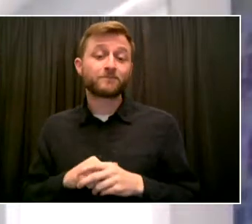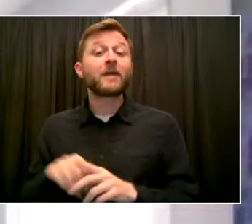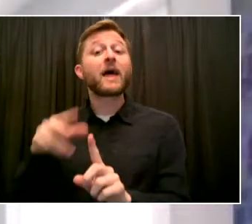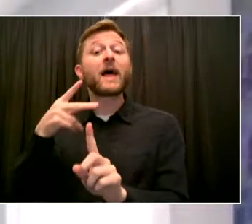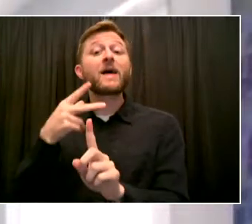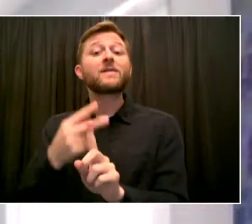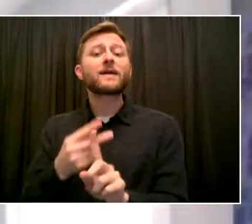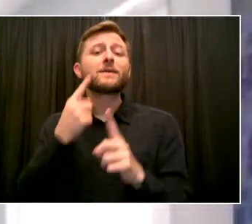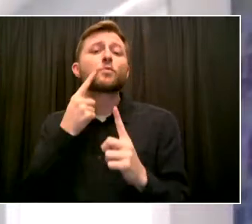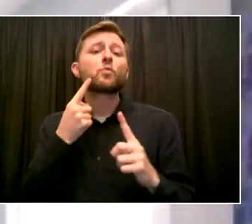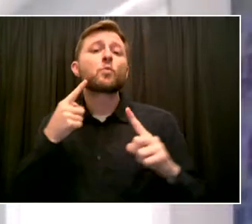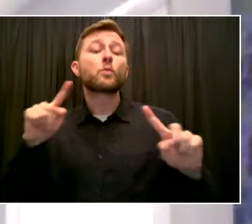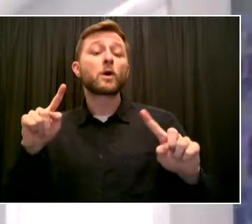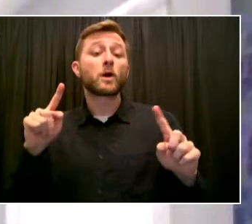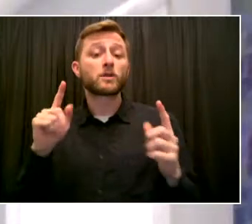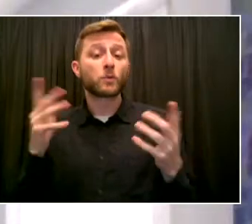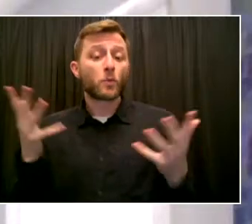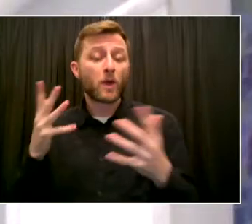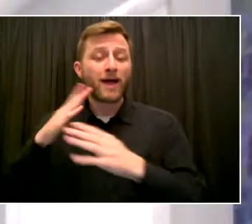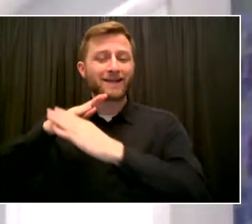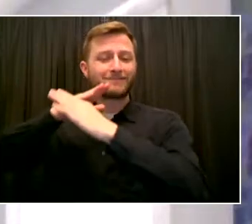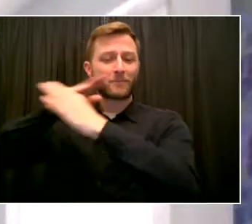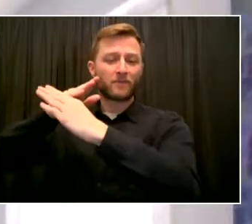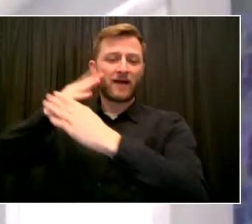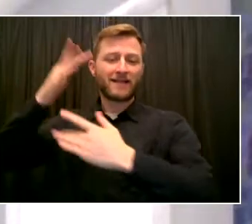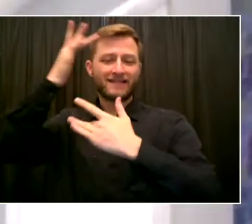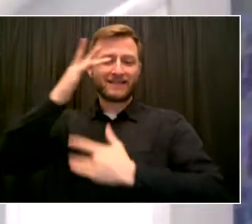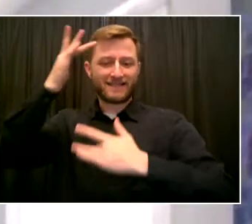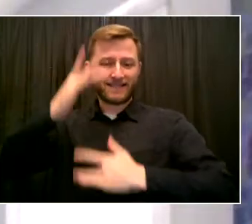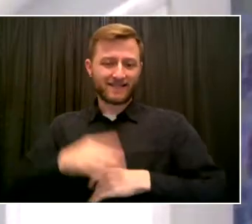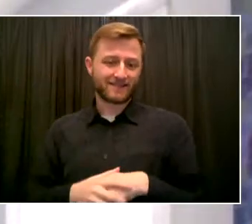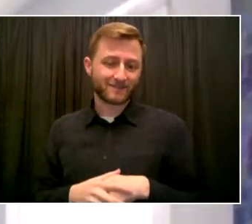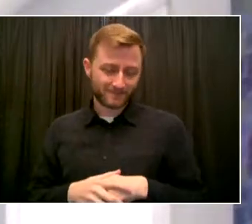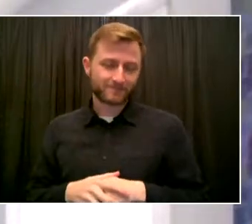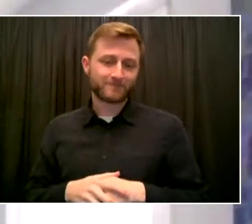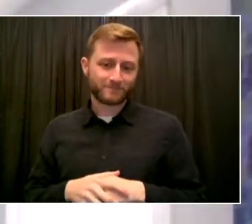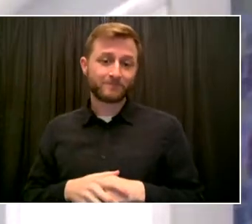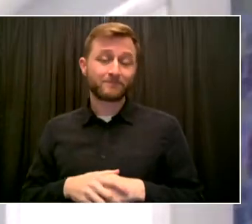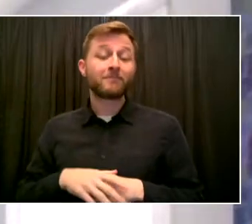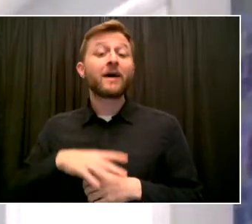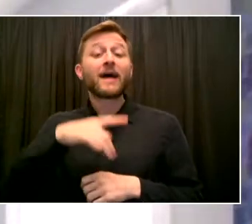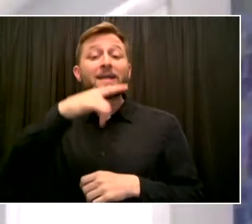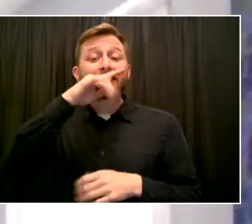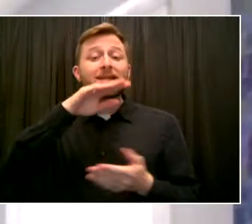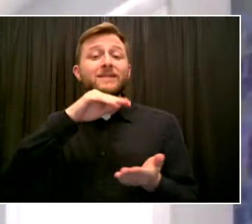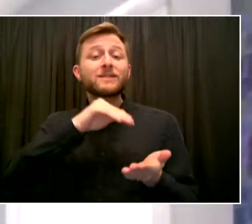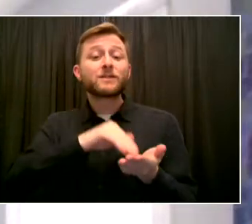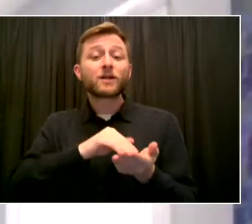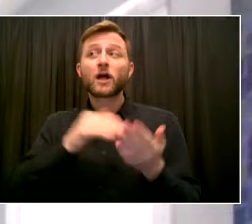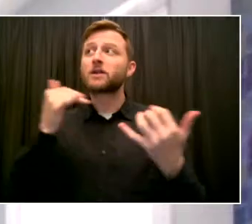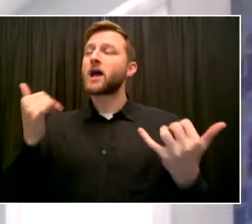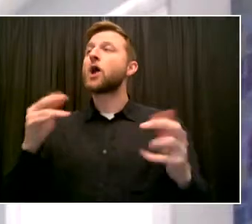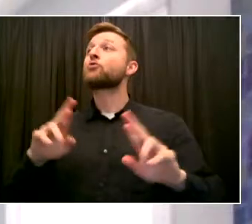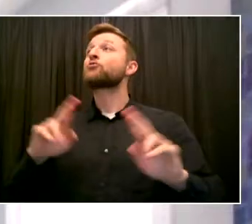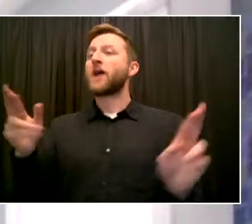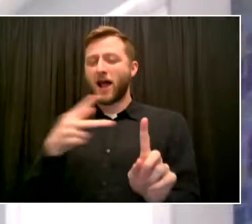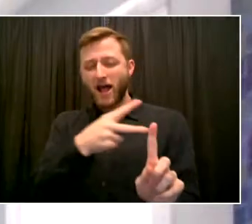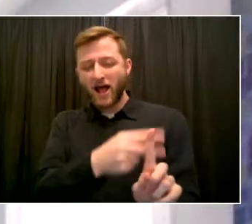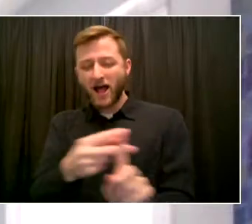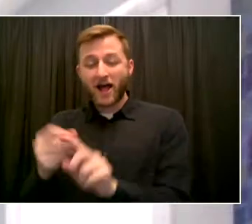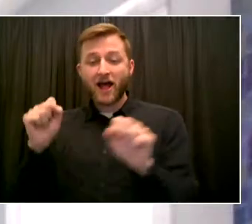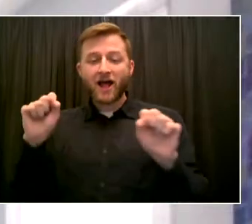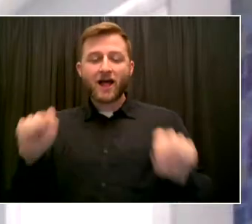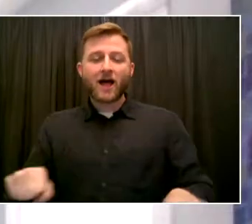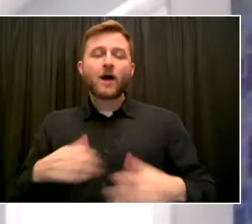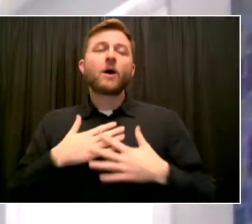and infection, which is why, pediatricians across the country are just so grateful that we now have a safe and effective COVID vaccine